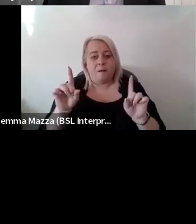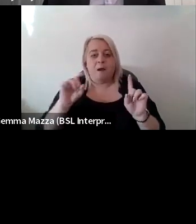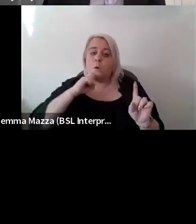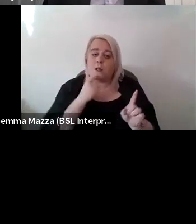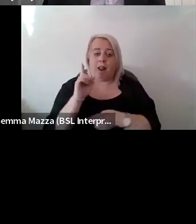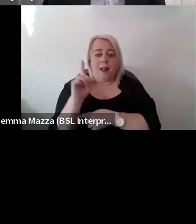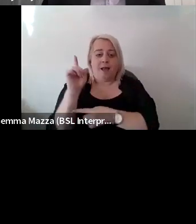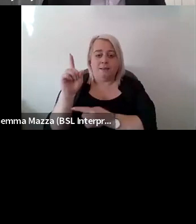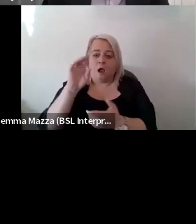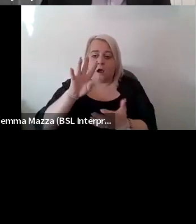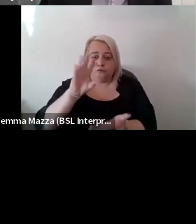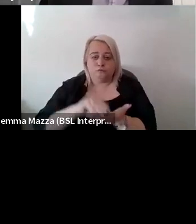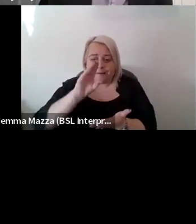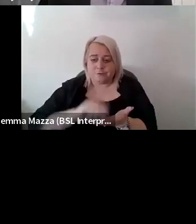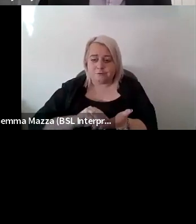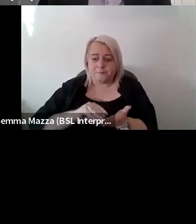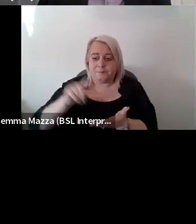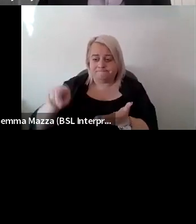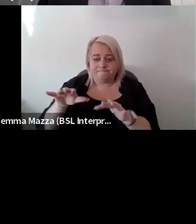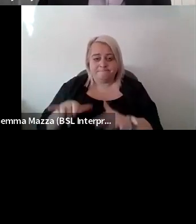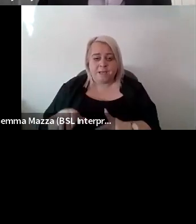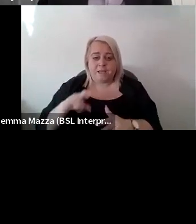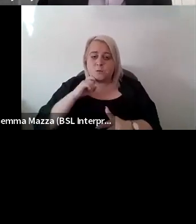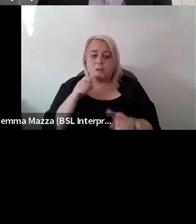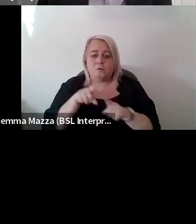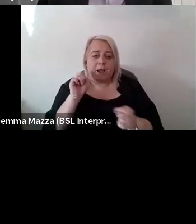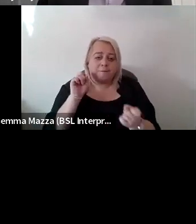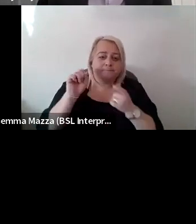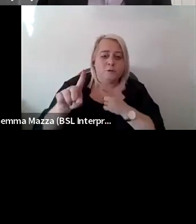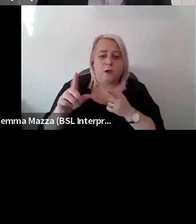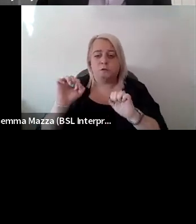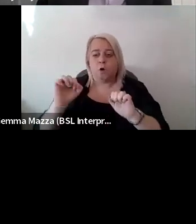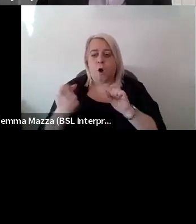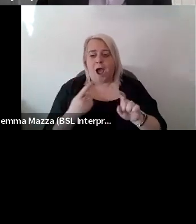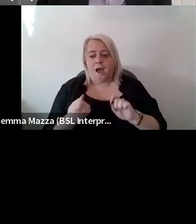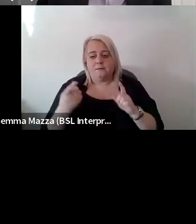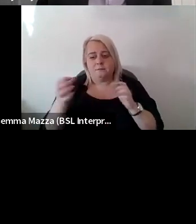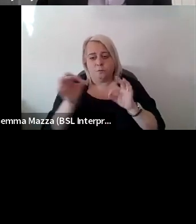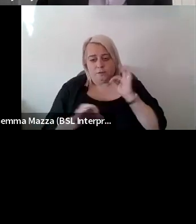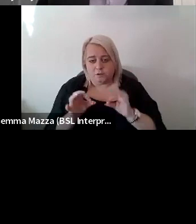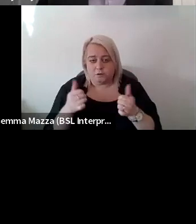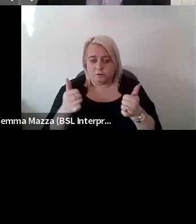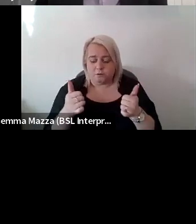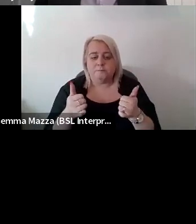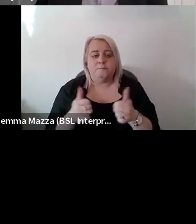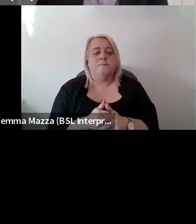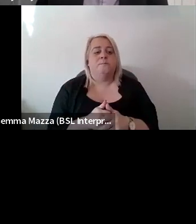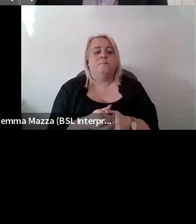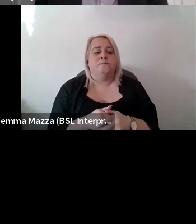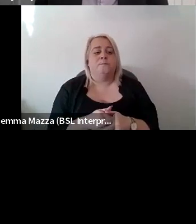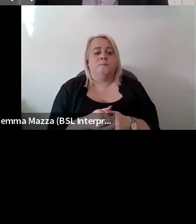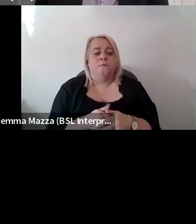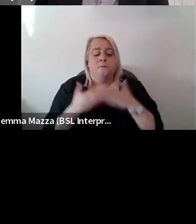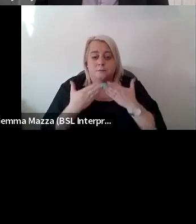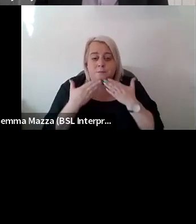take a transcript of this chat and we'll try and come back to you with answers to the things that we've not been able to answer in this. So just want to